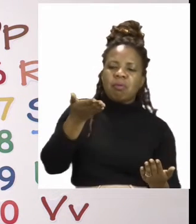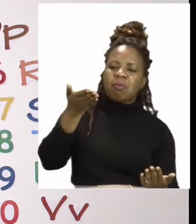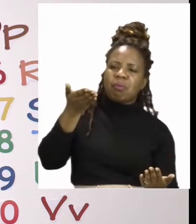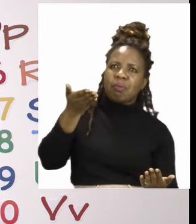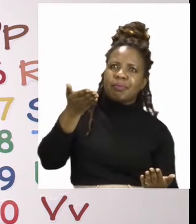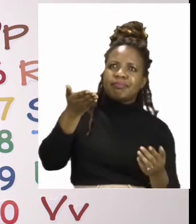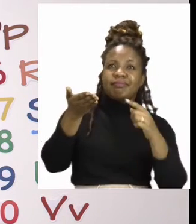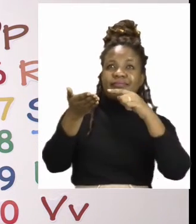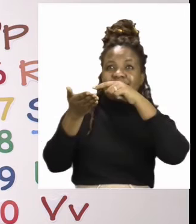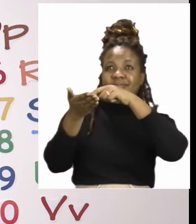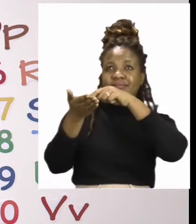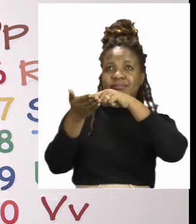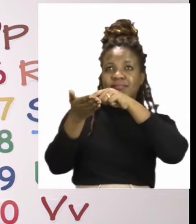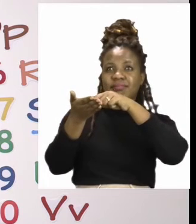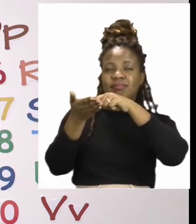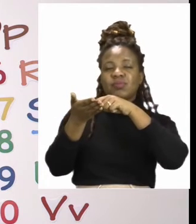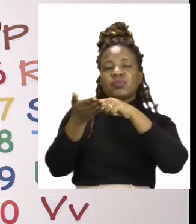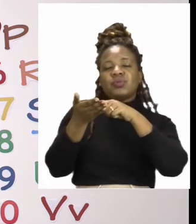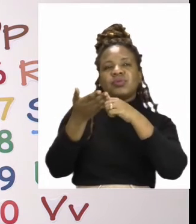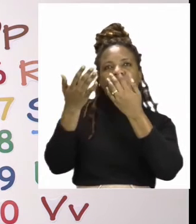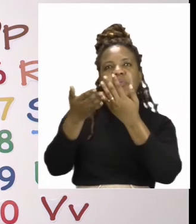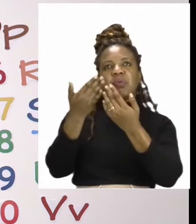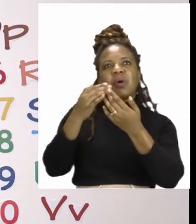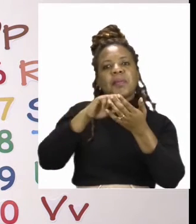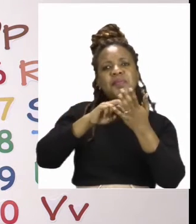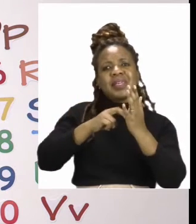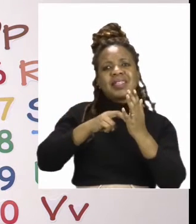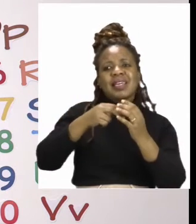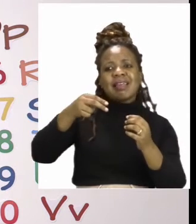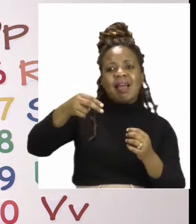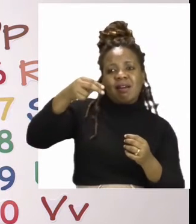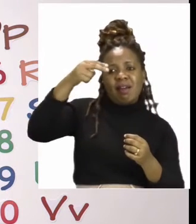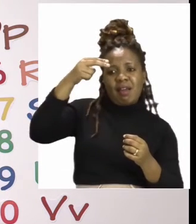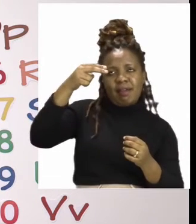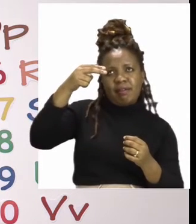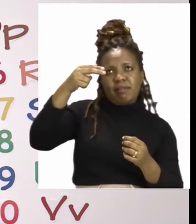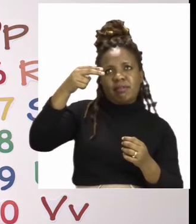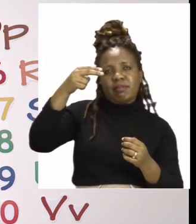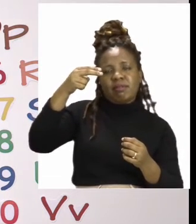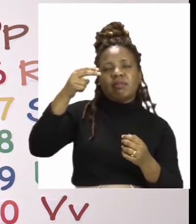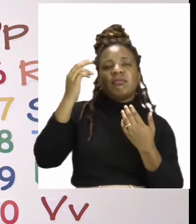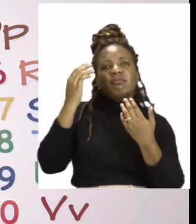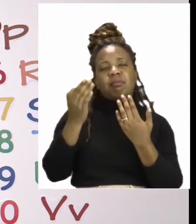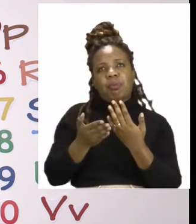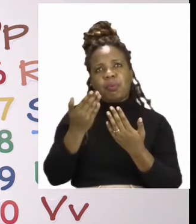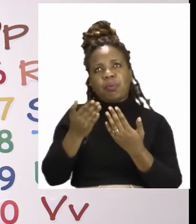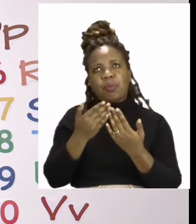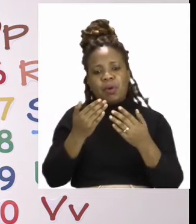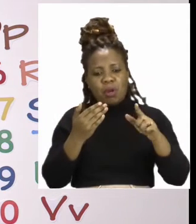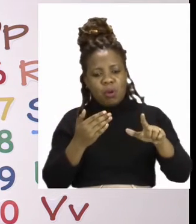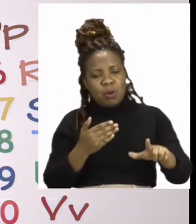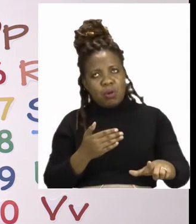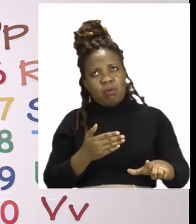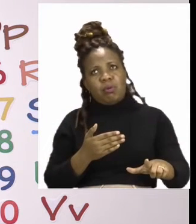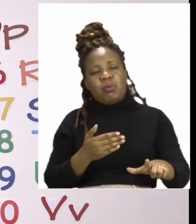table, you can see that I'm struggling to lift up my table. But the sweets, not a problem. So the sweets